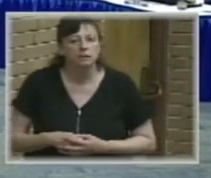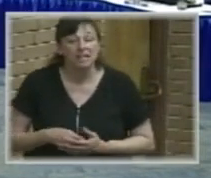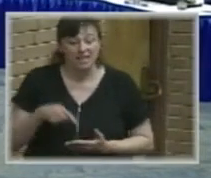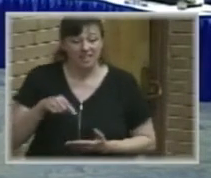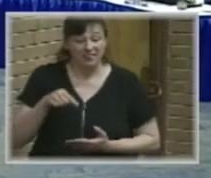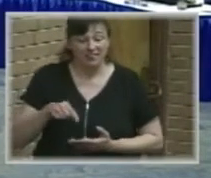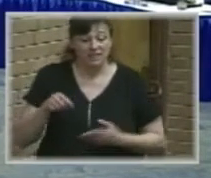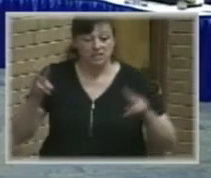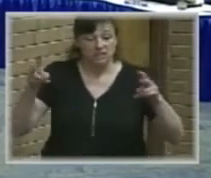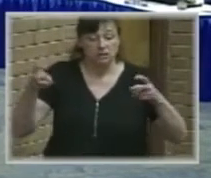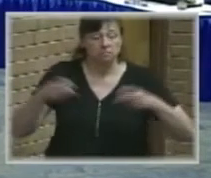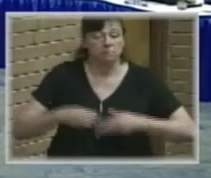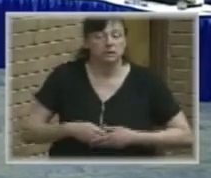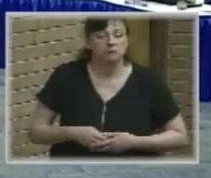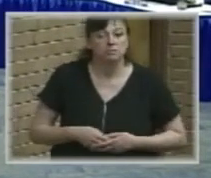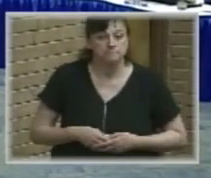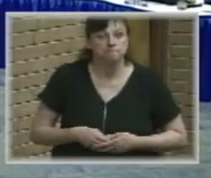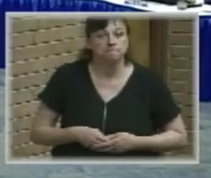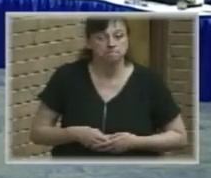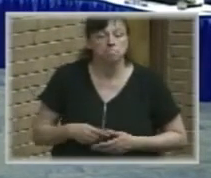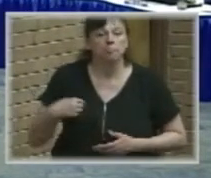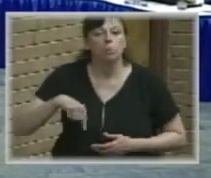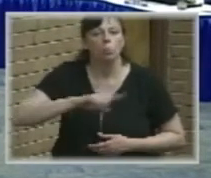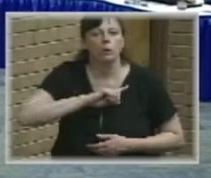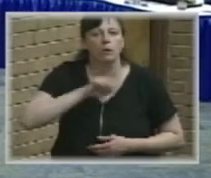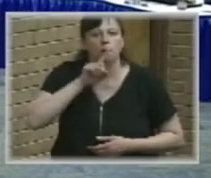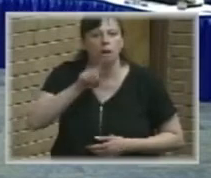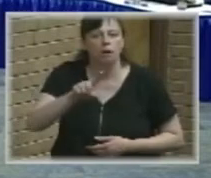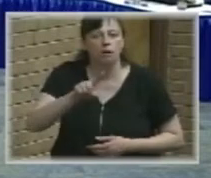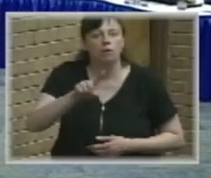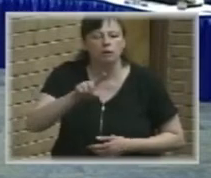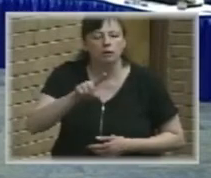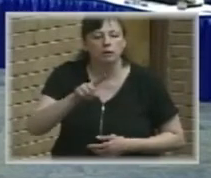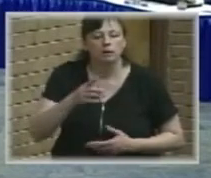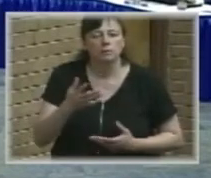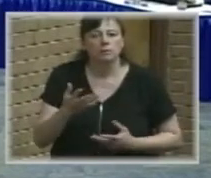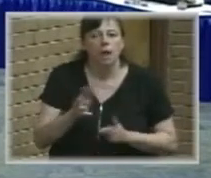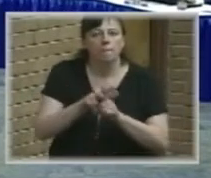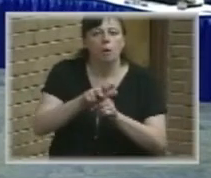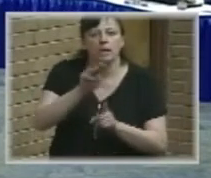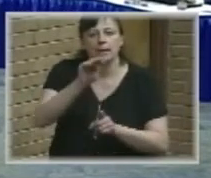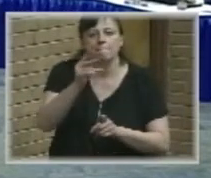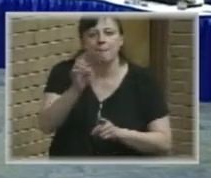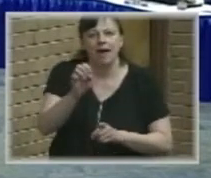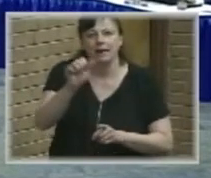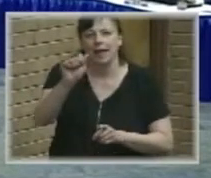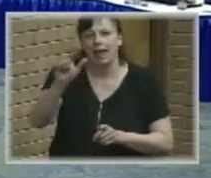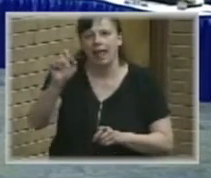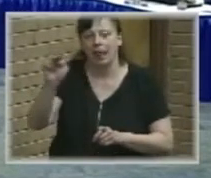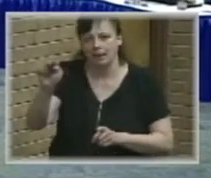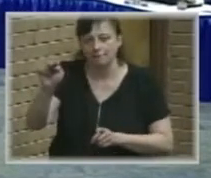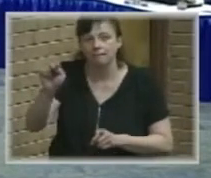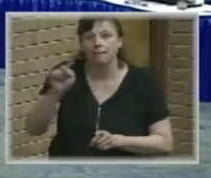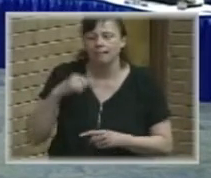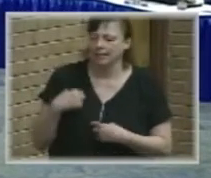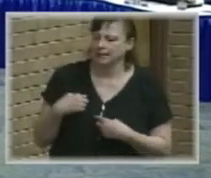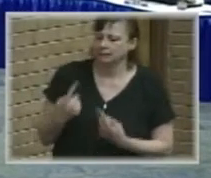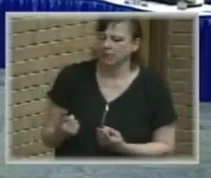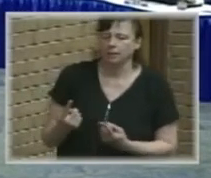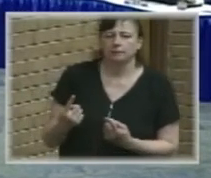This is, we are appointing Mike Allen. Mike has been a highway